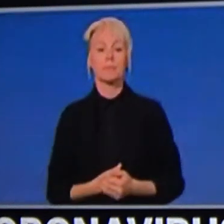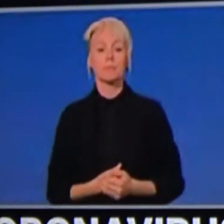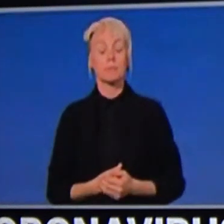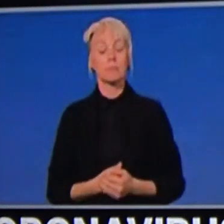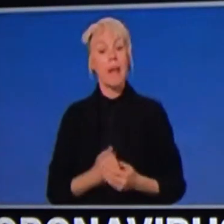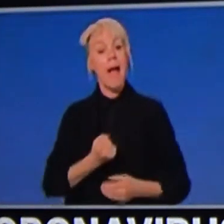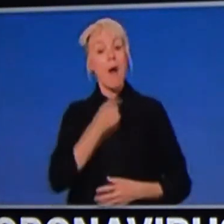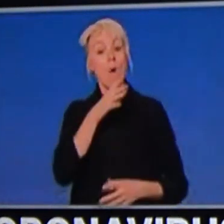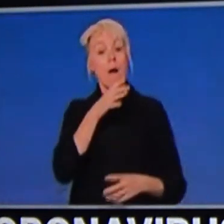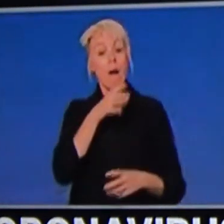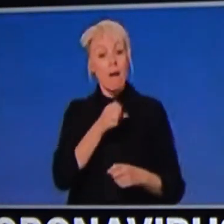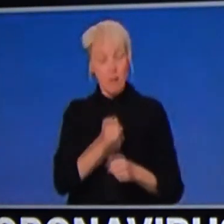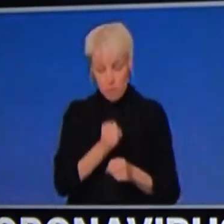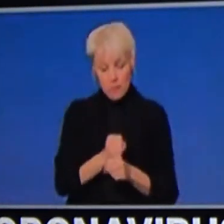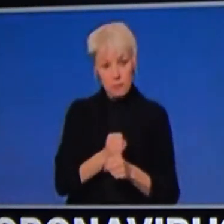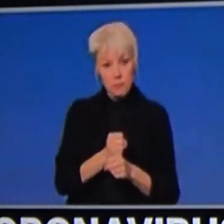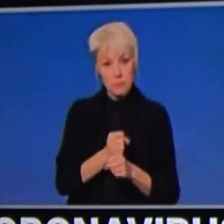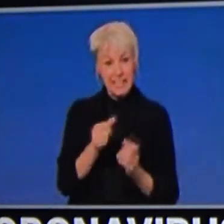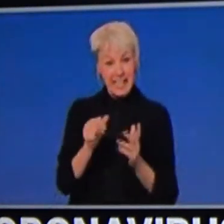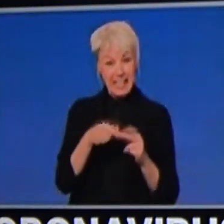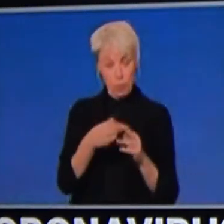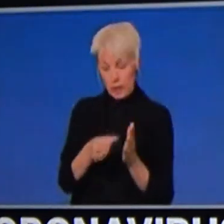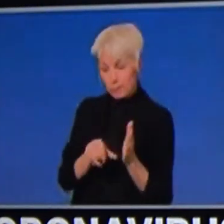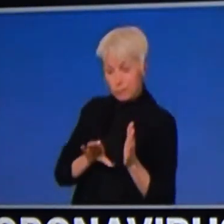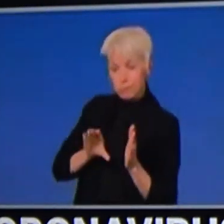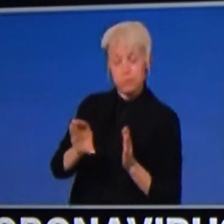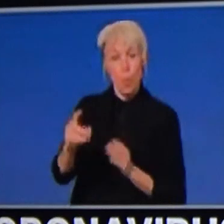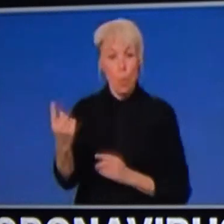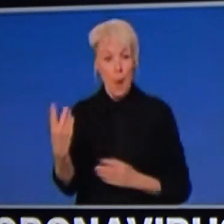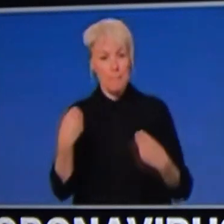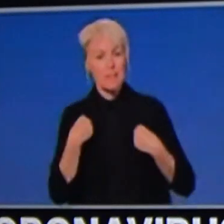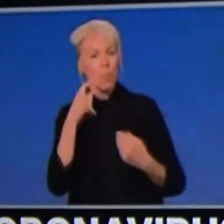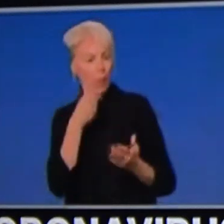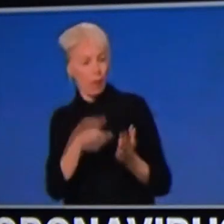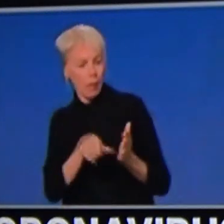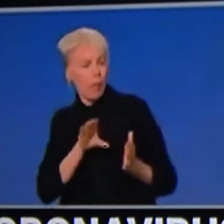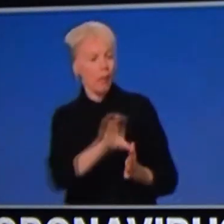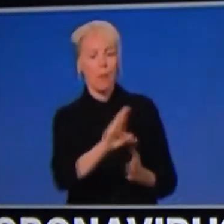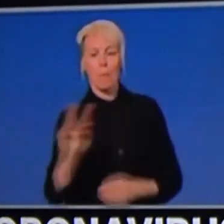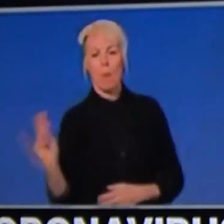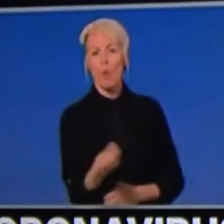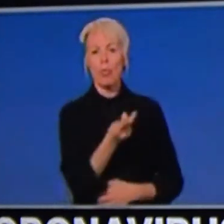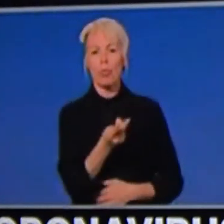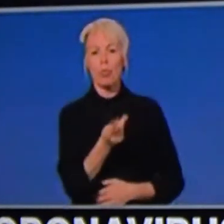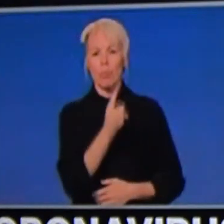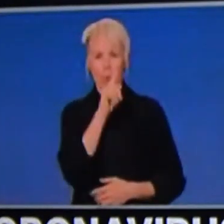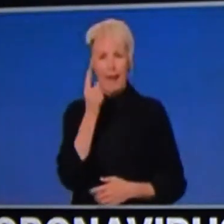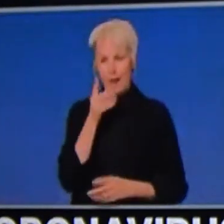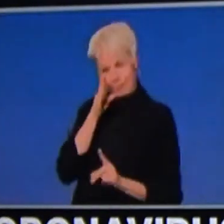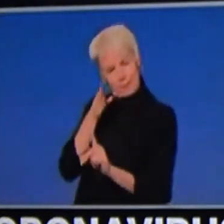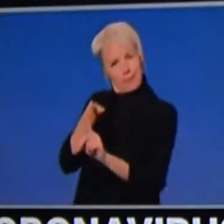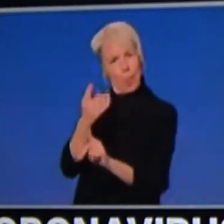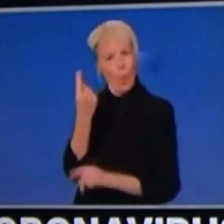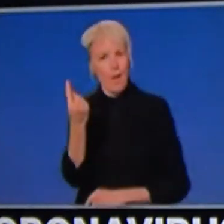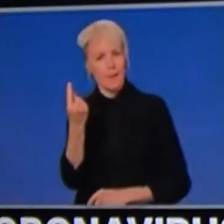going to have will be done on a sector-wide basis. And that's the way we'll continue to pursue those issues. I'm aware that there are